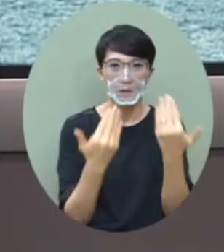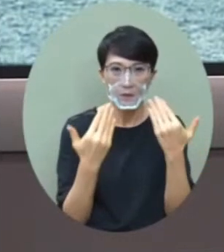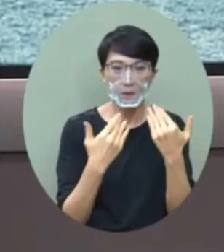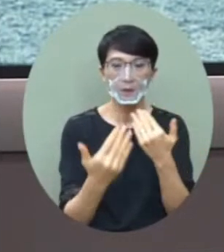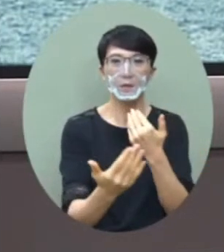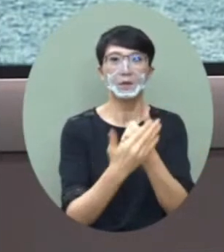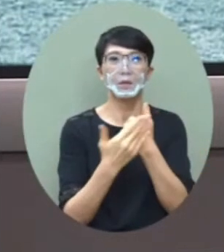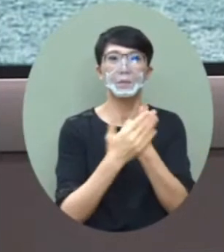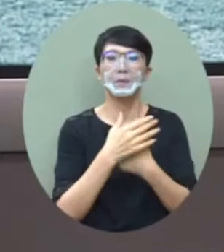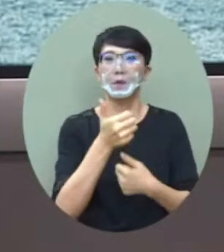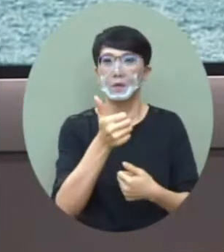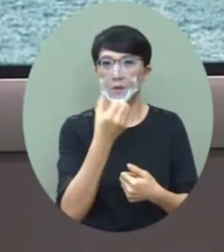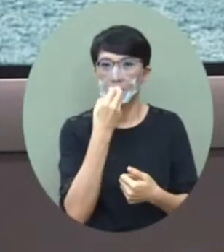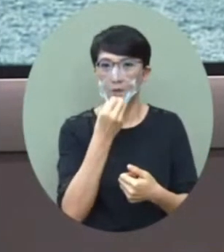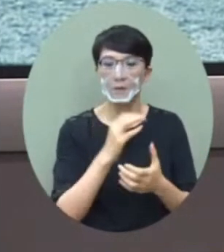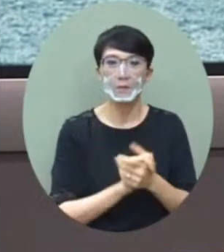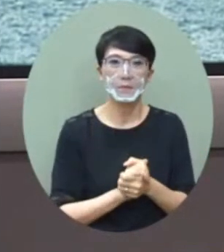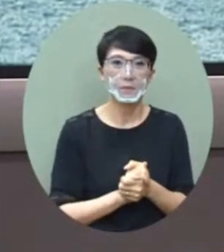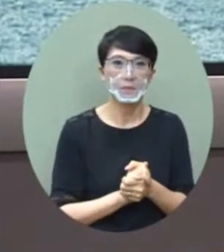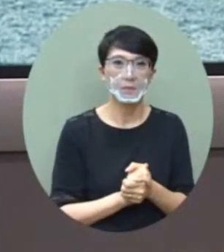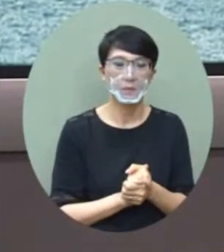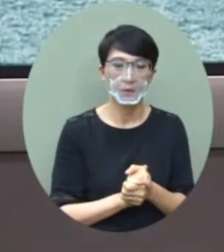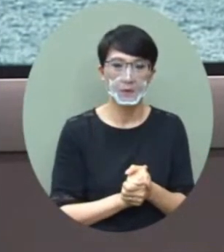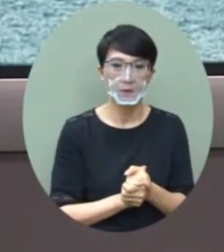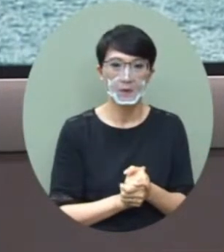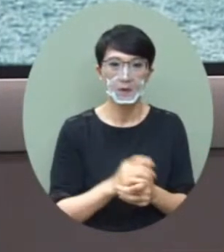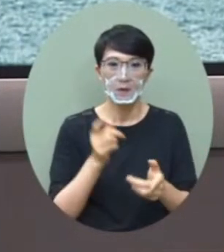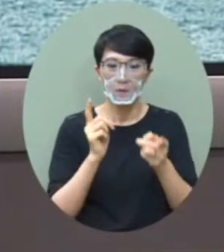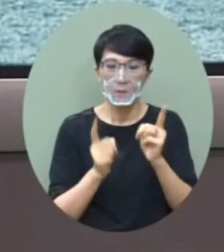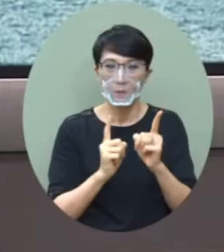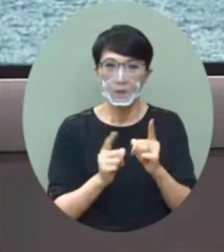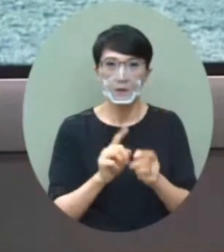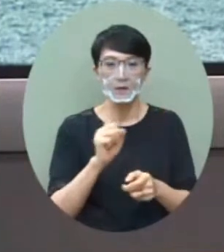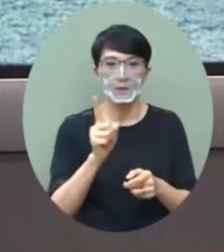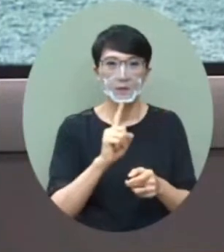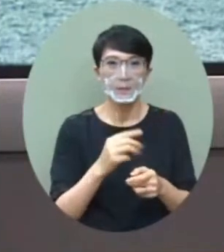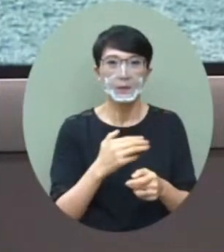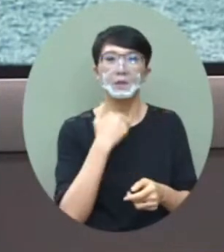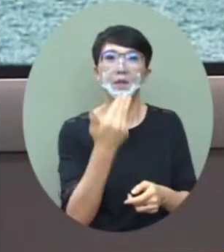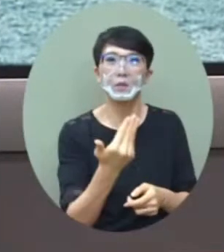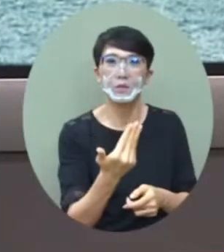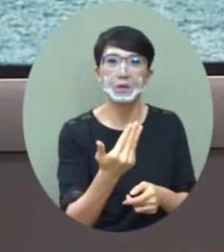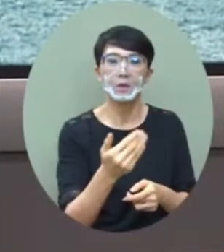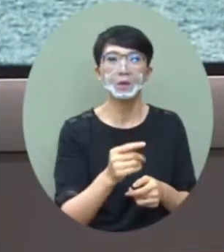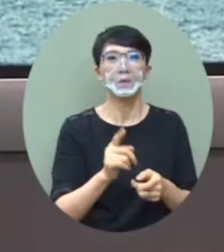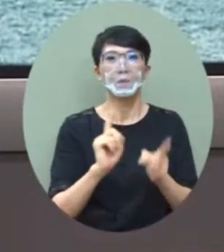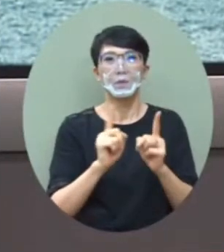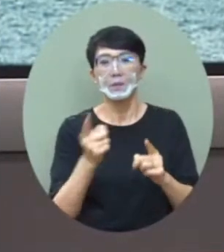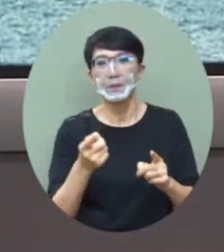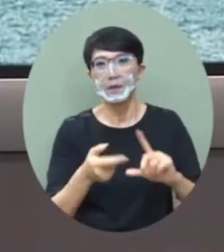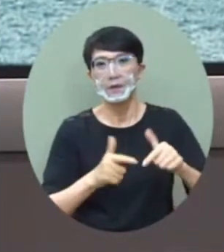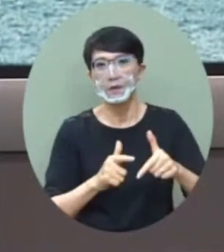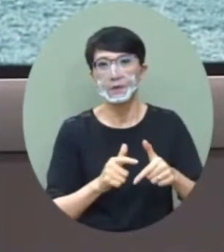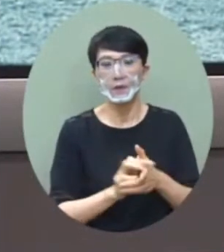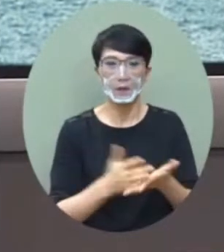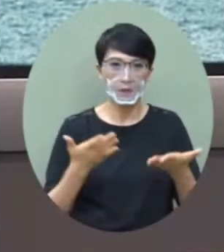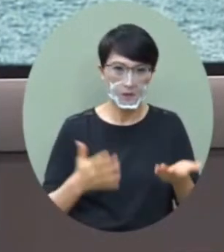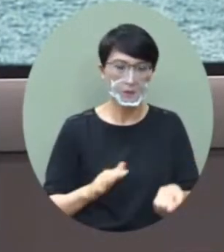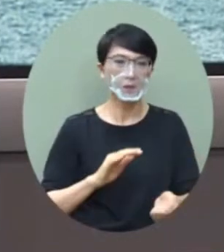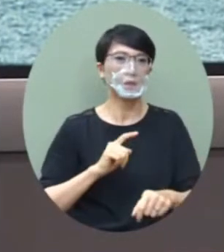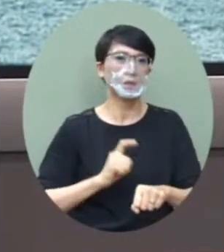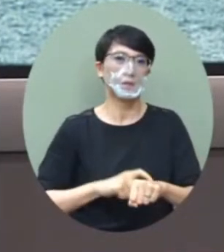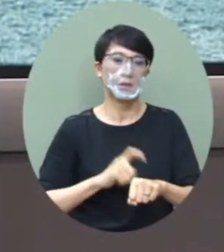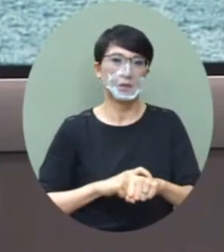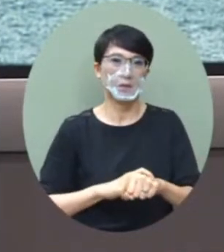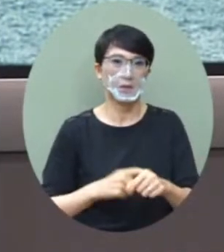grateful because the medical healthcare teams are here the mainland medical teams are here to help us. Now, we should